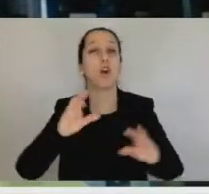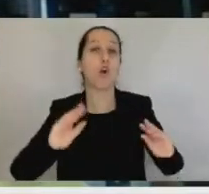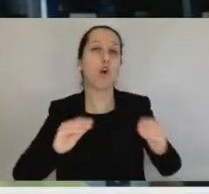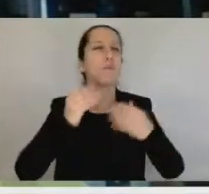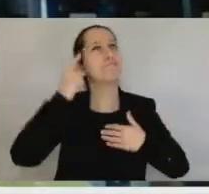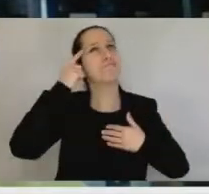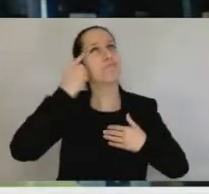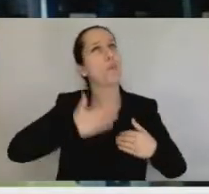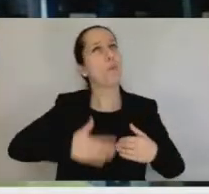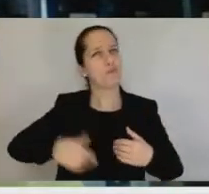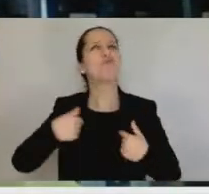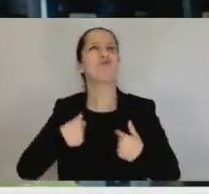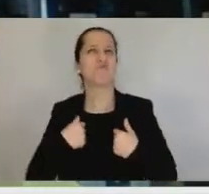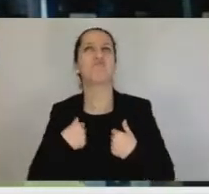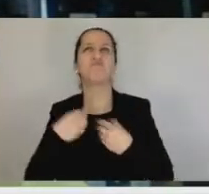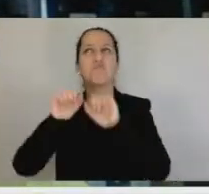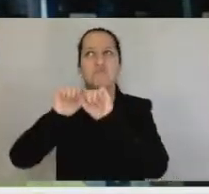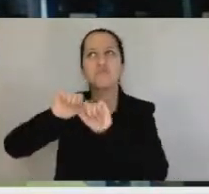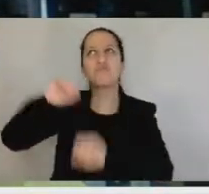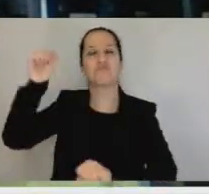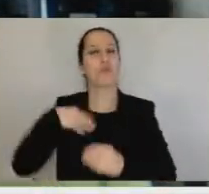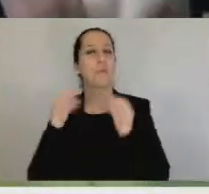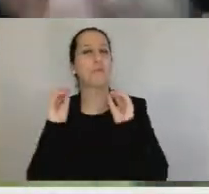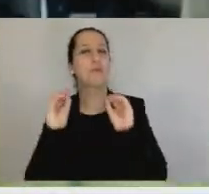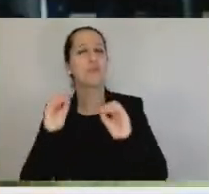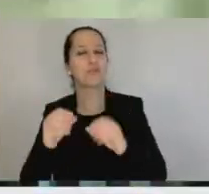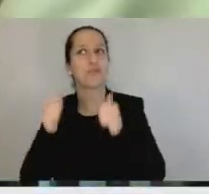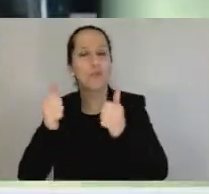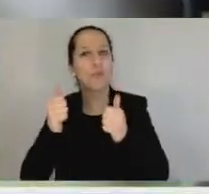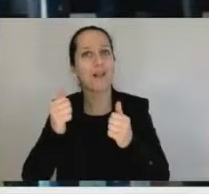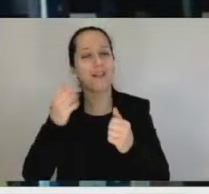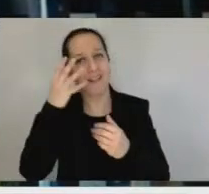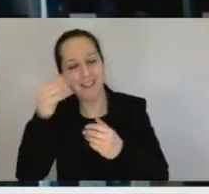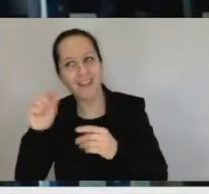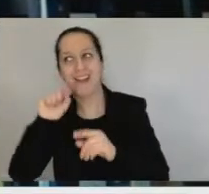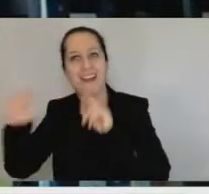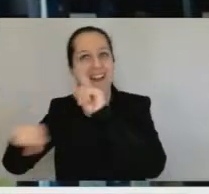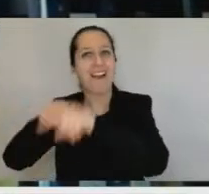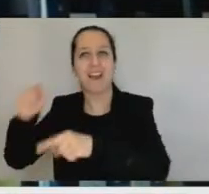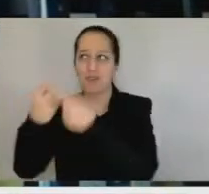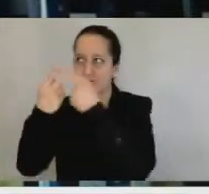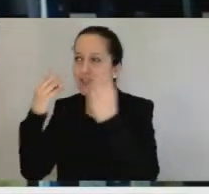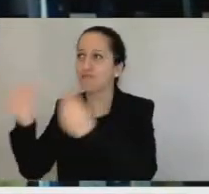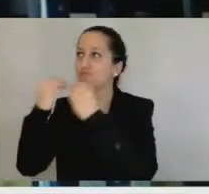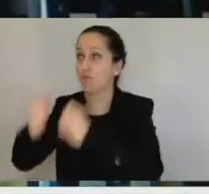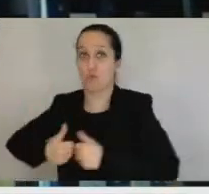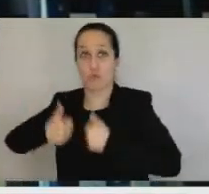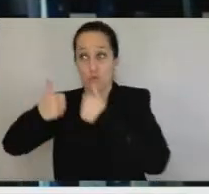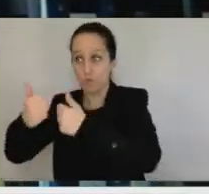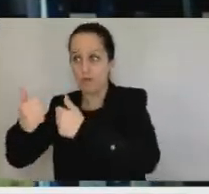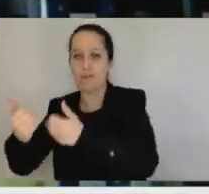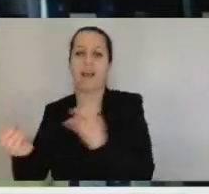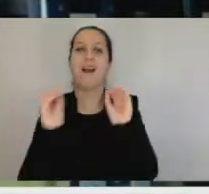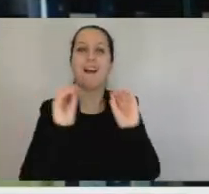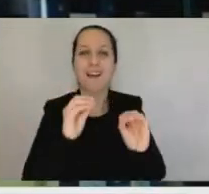We have to make sure that teachers today are prepared for professional